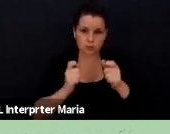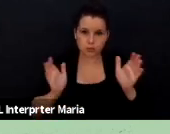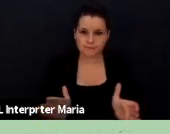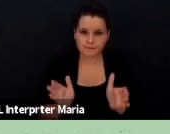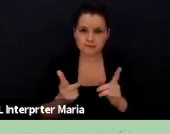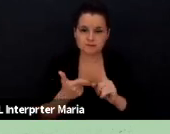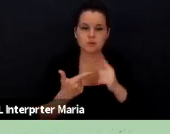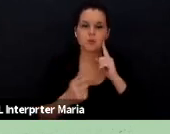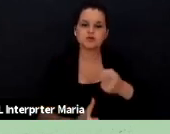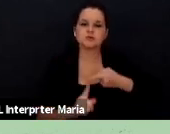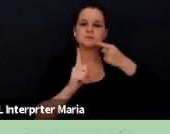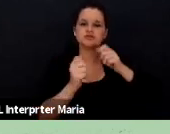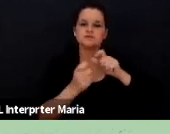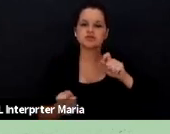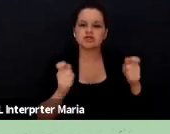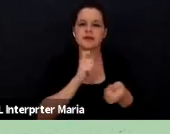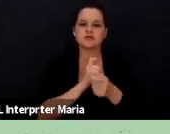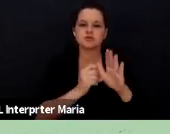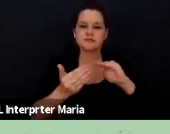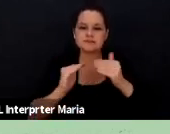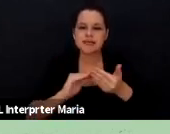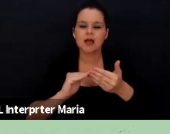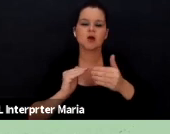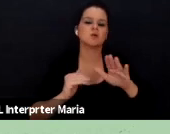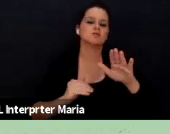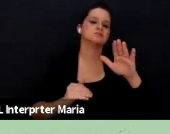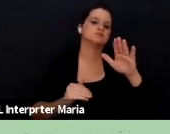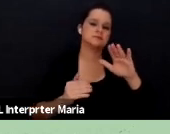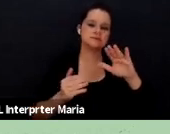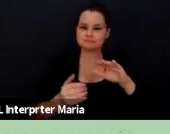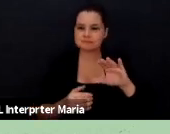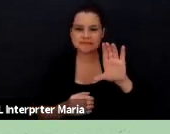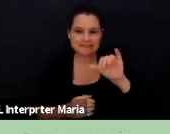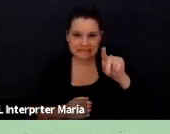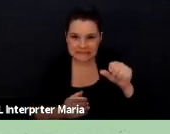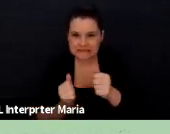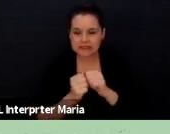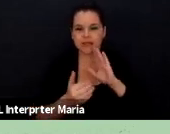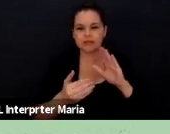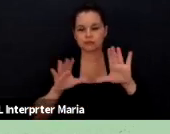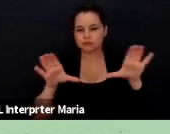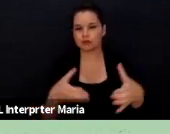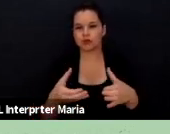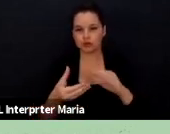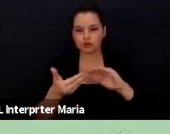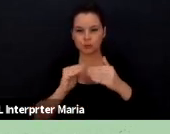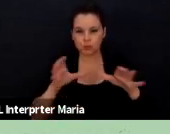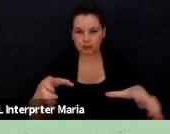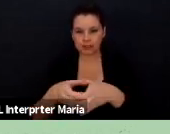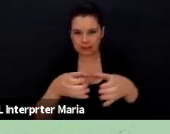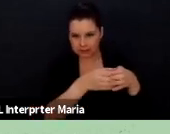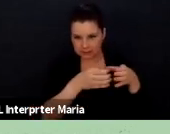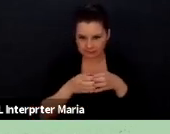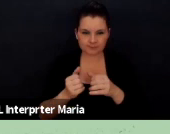your vision for change in your town, cities, or communities? Please write your response in the chat. And to give you guys time